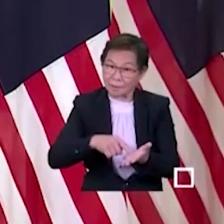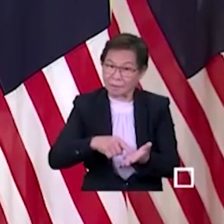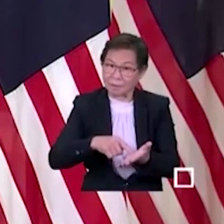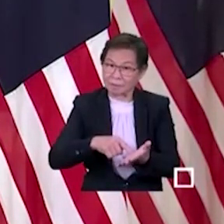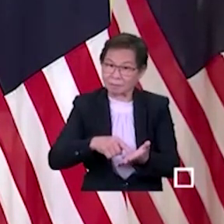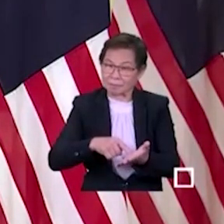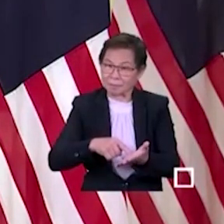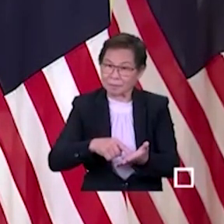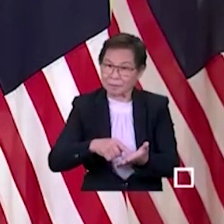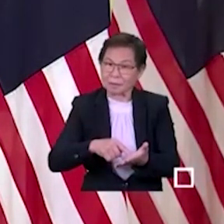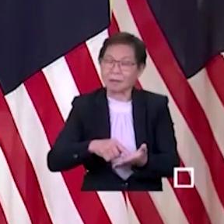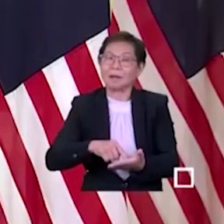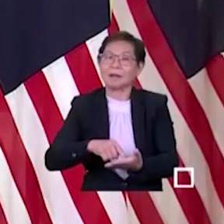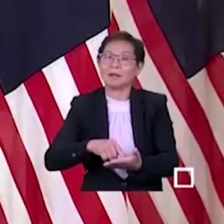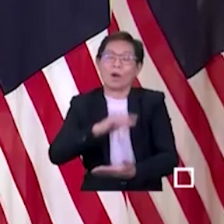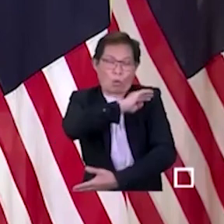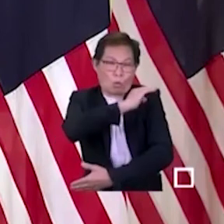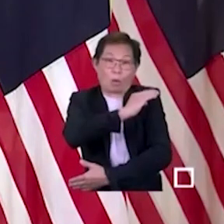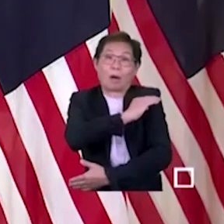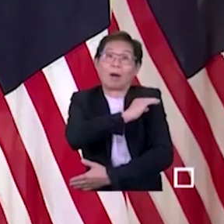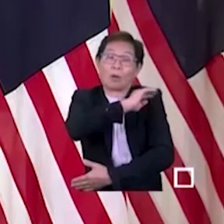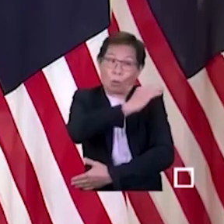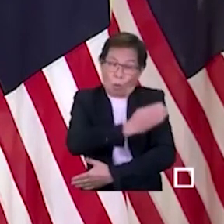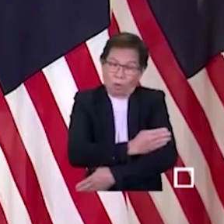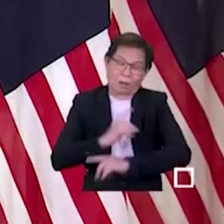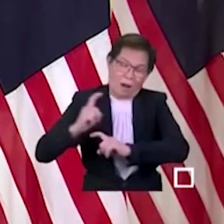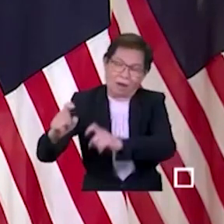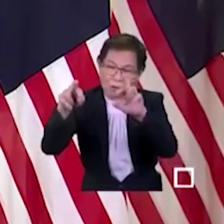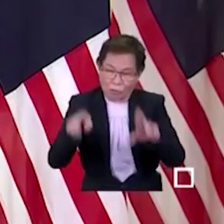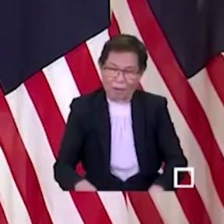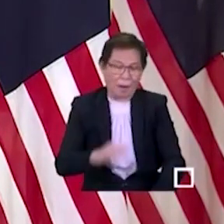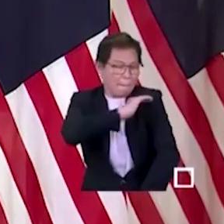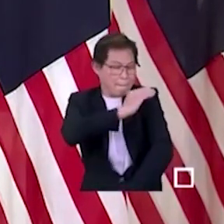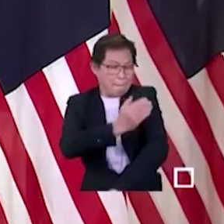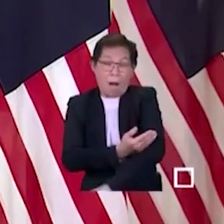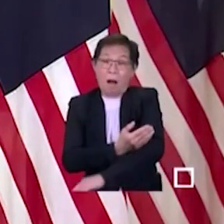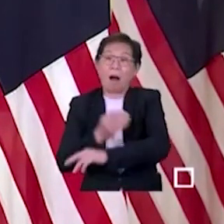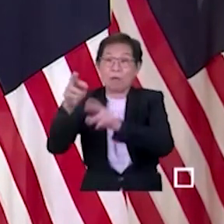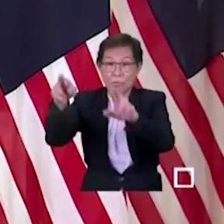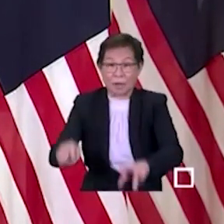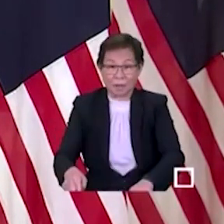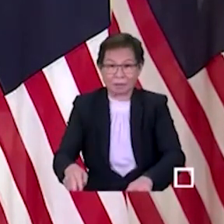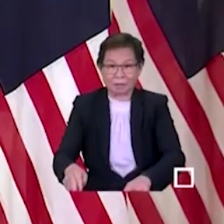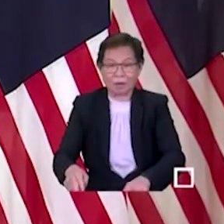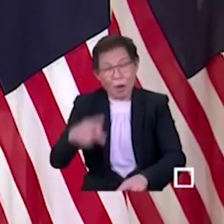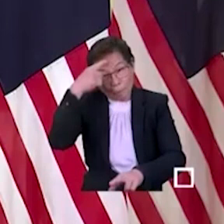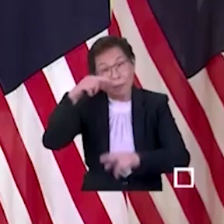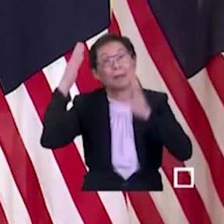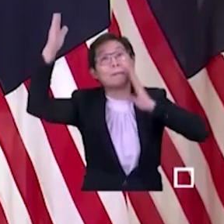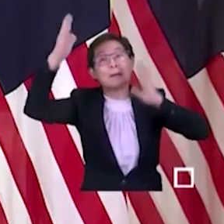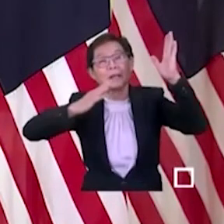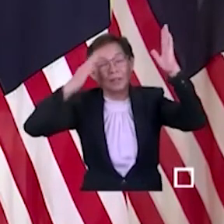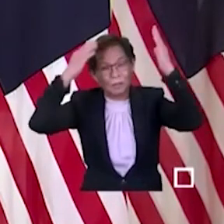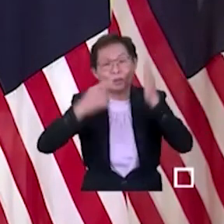mandat. With this announcement, the mandate will be returned to the people. The people's mandate is a powerful antidote for the country to manifest